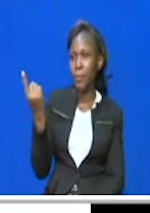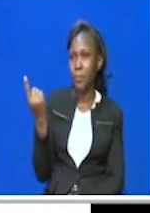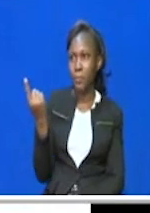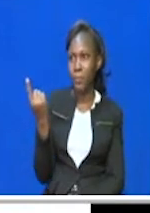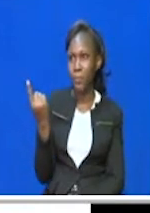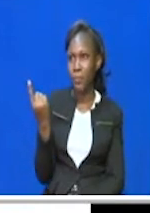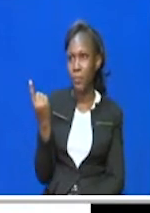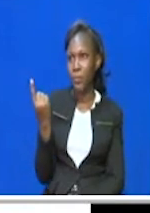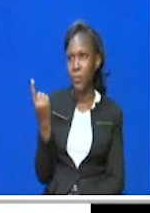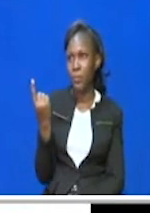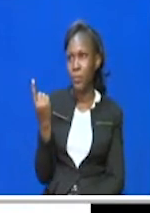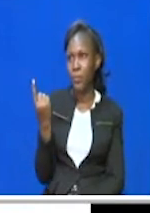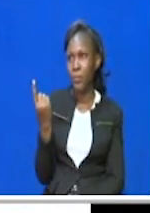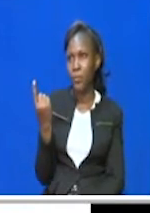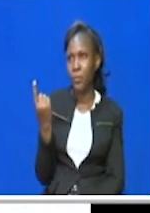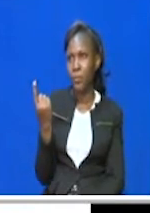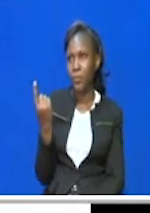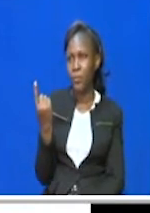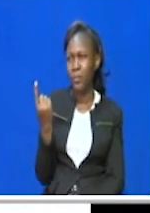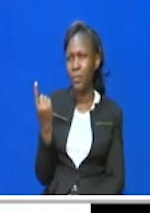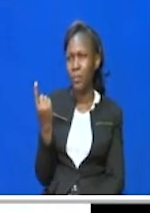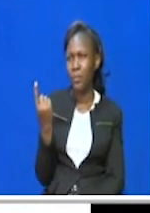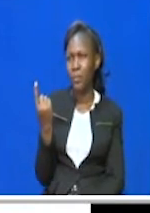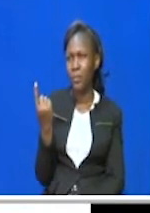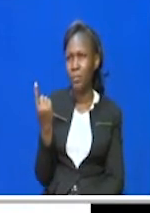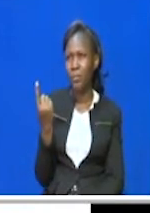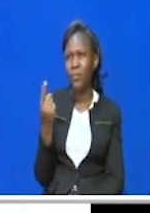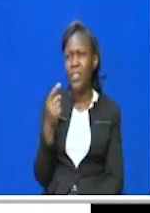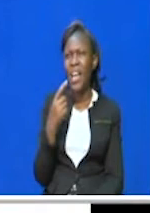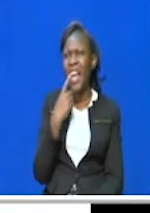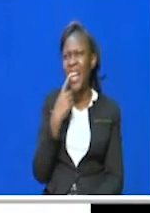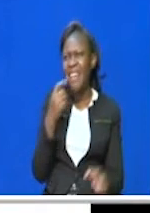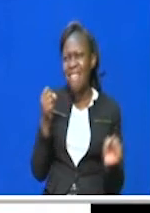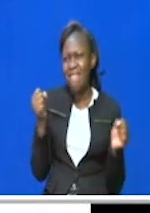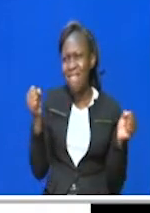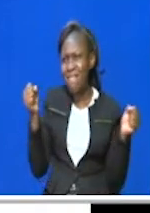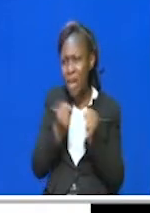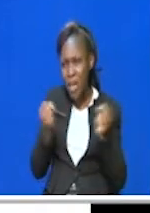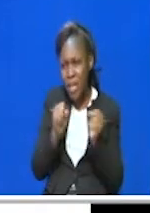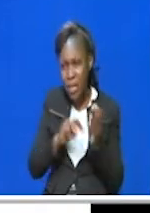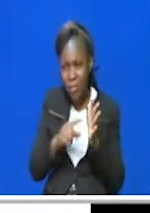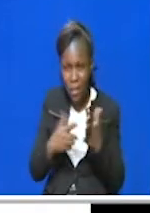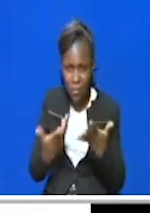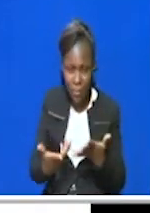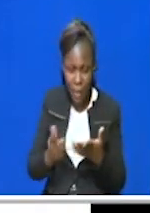point. Freezing, what do we understand by freezing? Freezing is just changing from